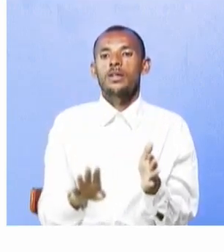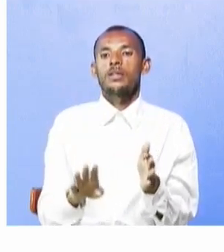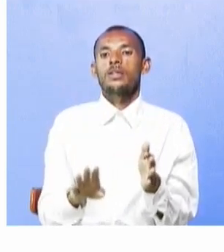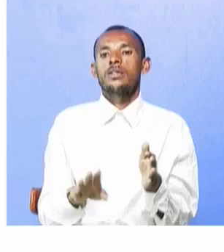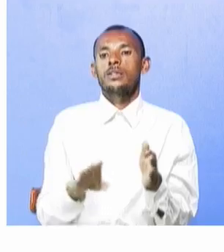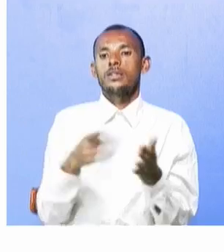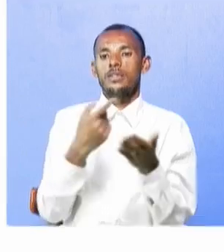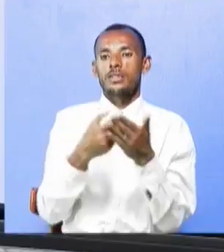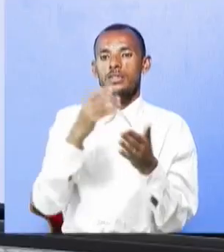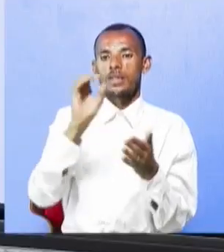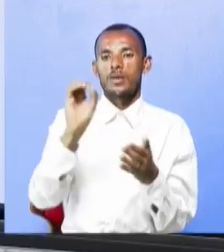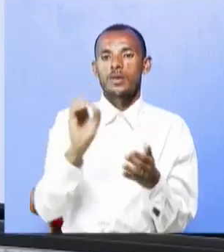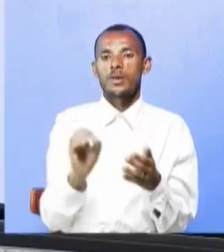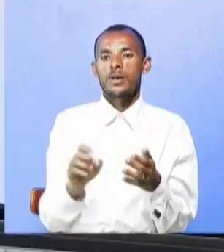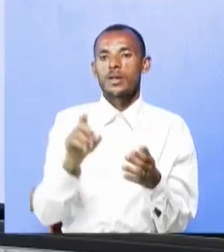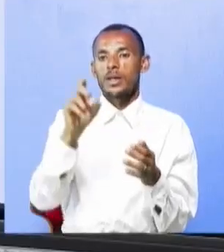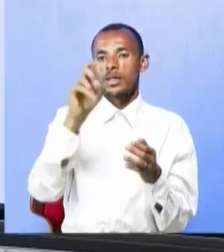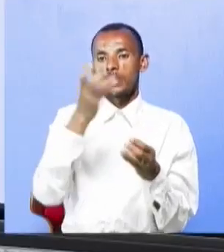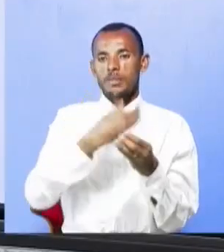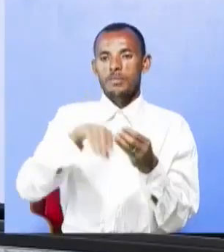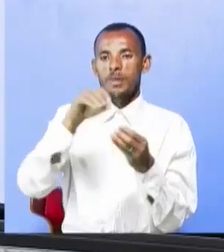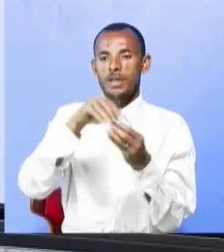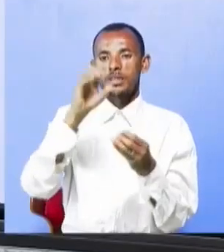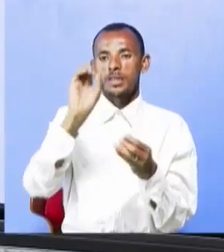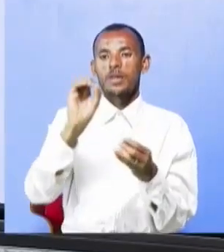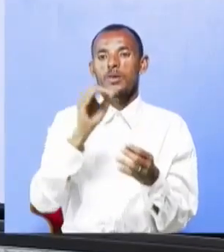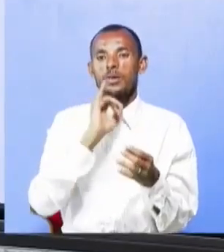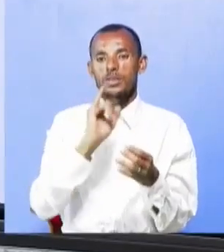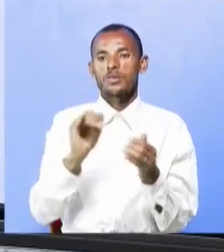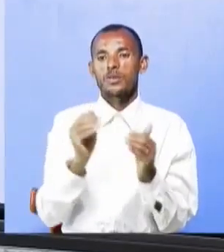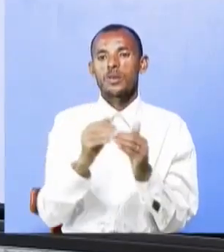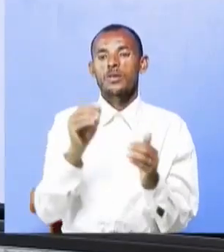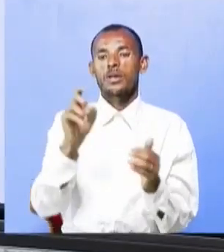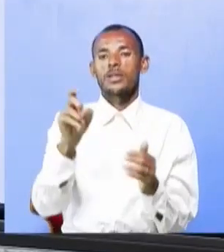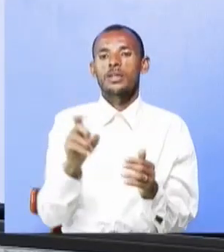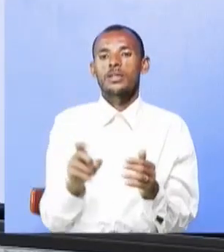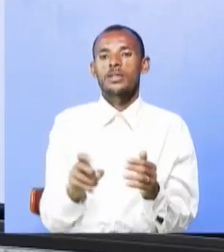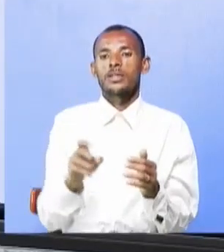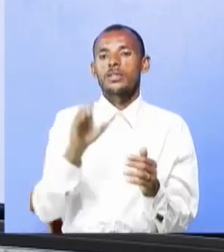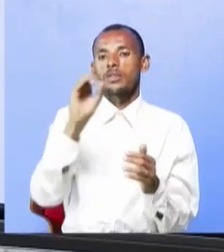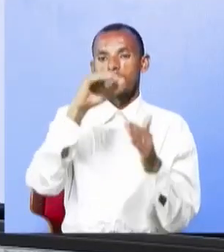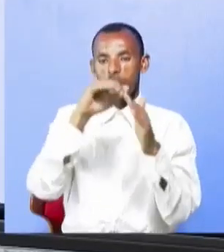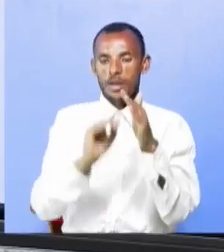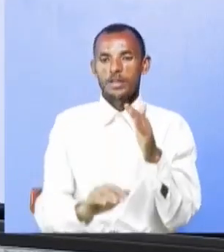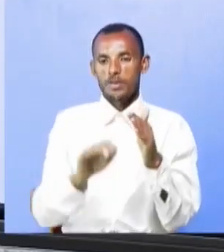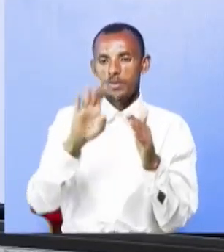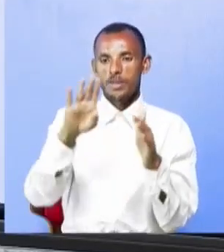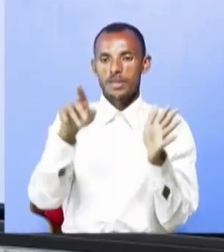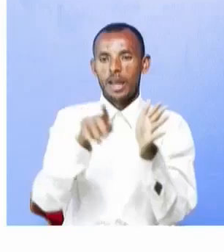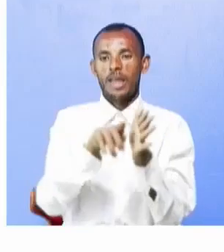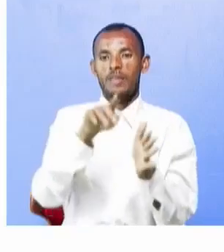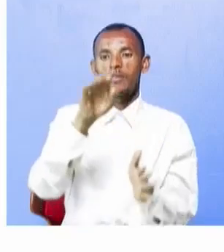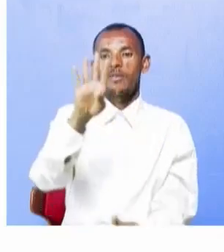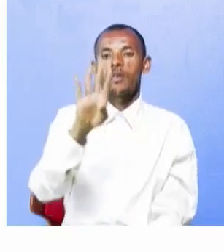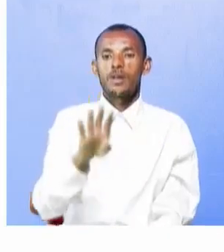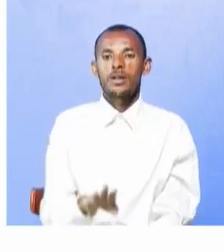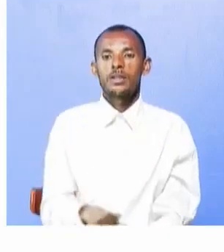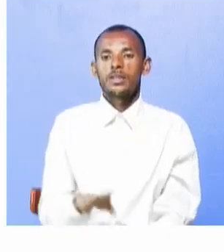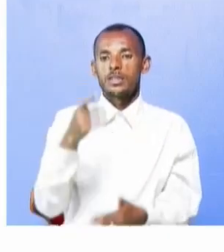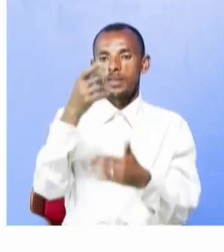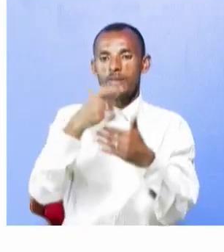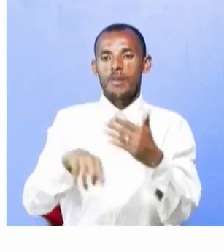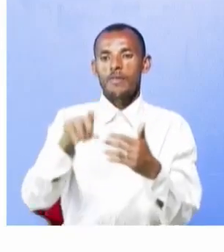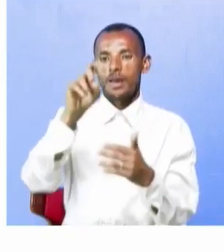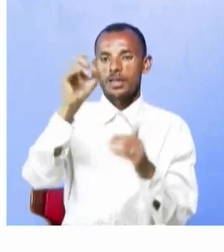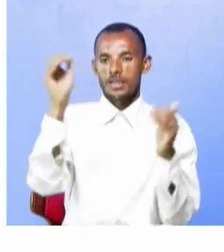0. So x plus 0 is x, and 0 minus 4 is minus 4. So the value of